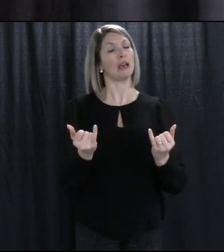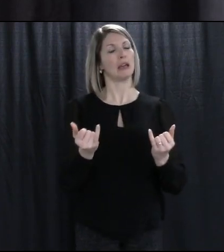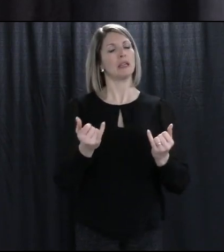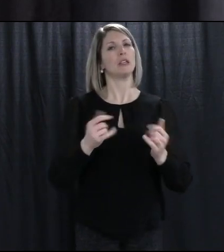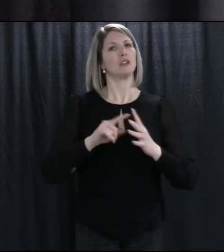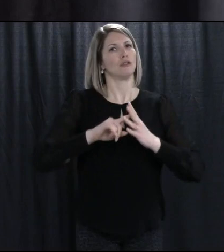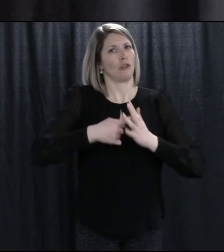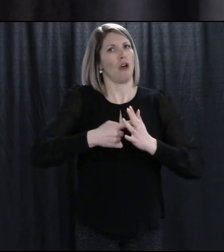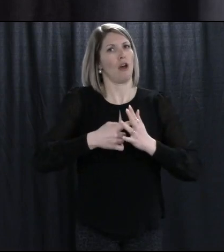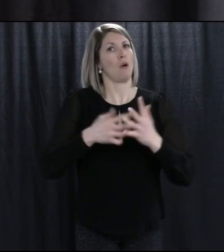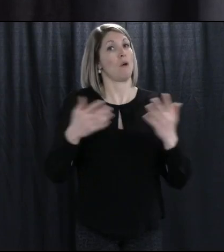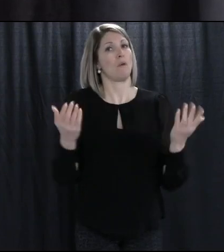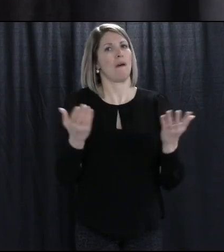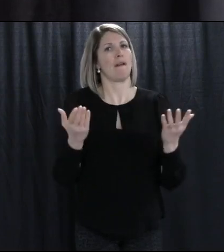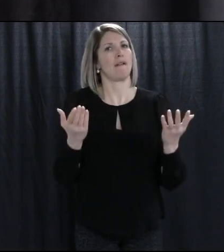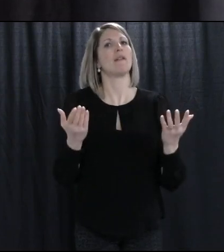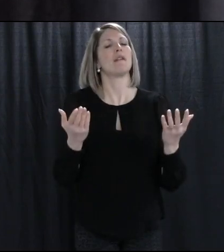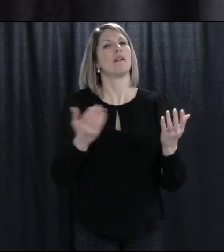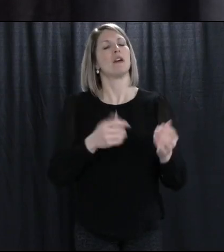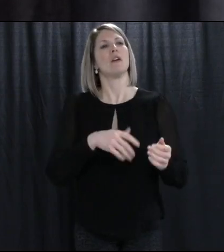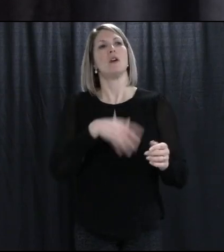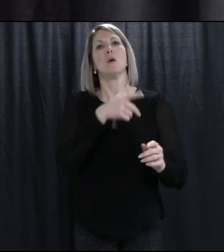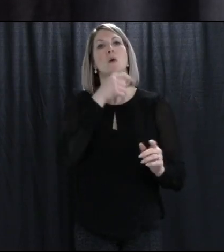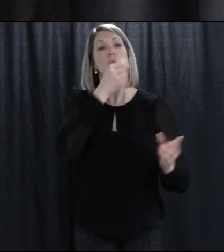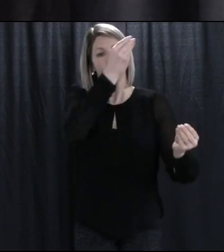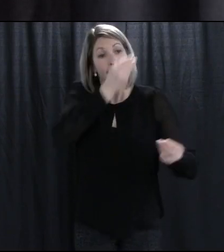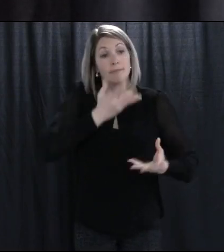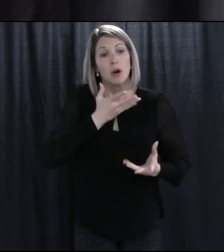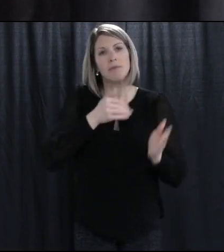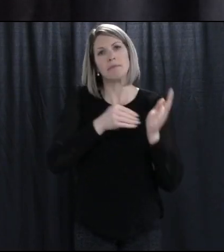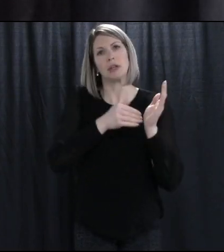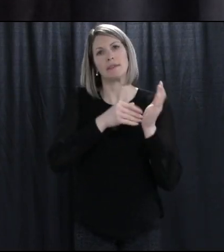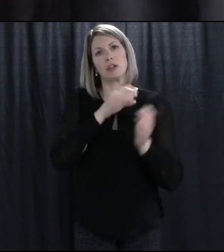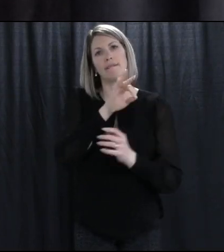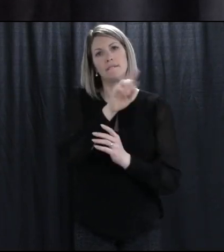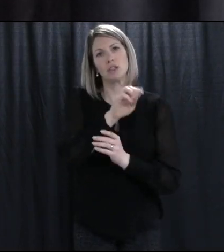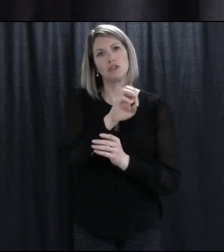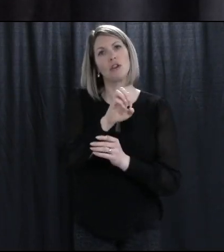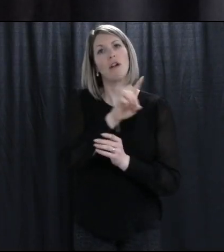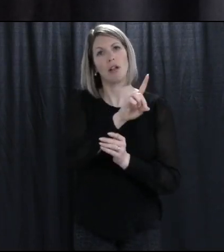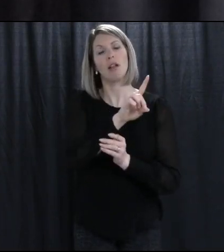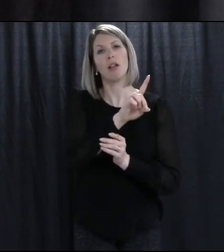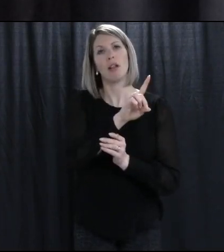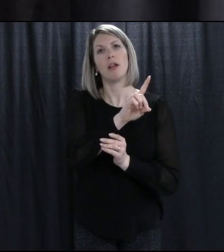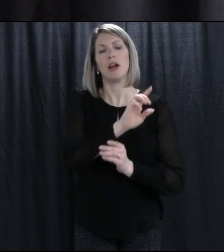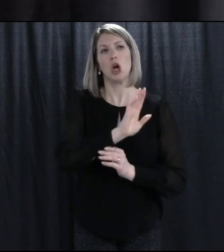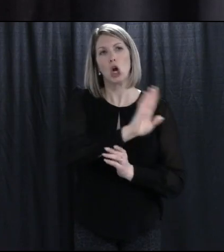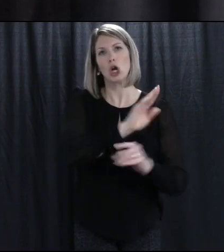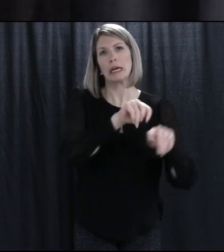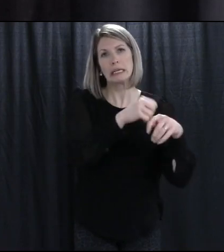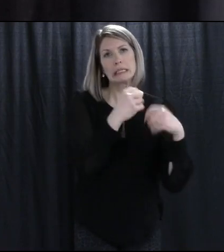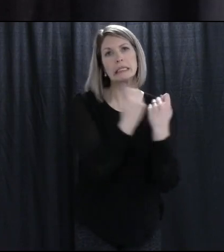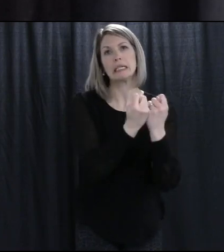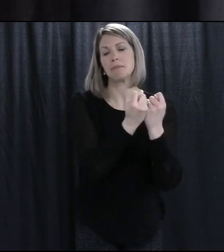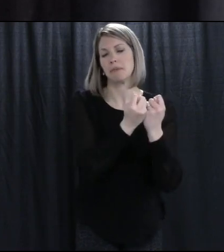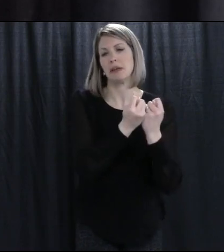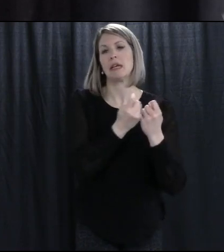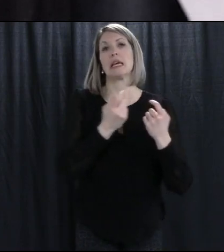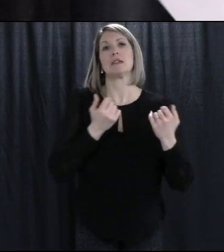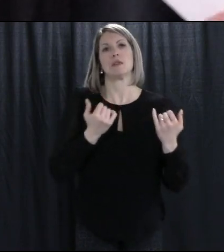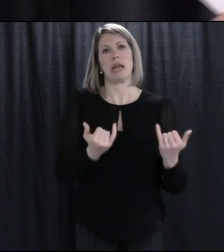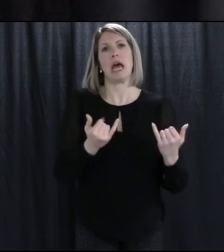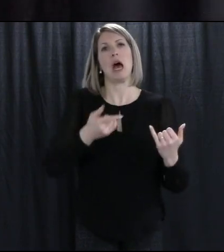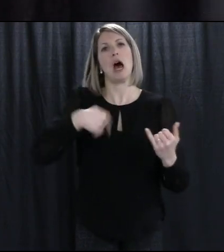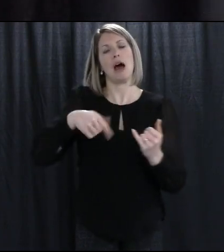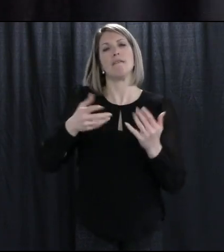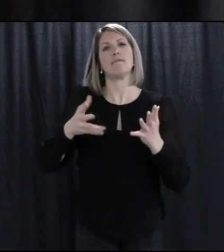after multiple conversations, under the Public Health Protection and Promotion Act 2018,